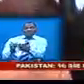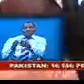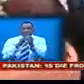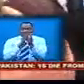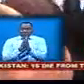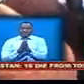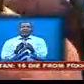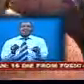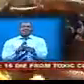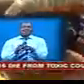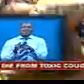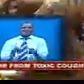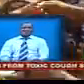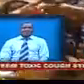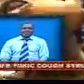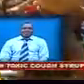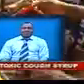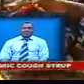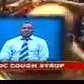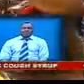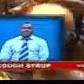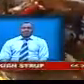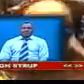was no exception.